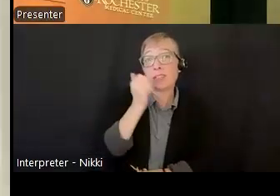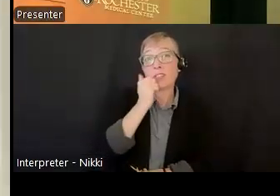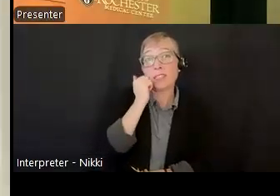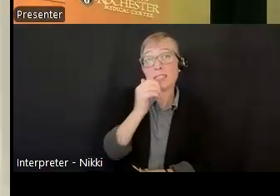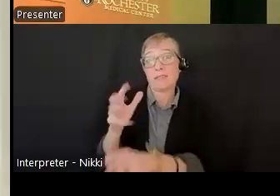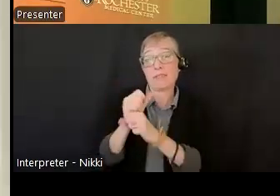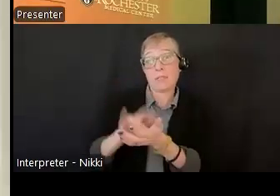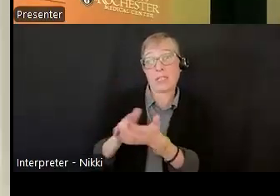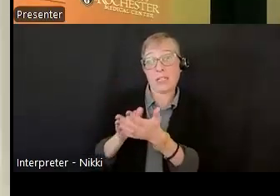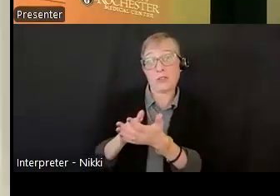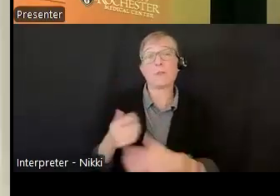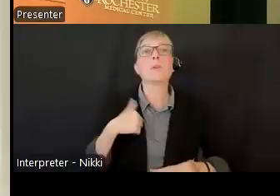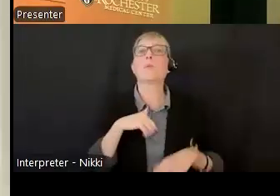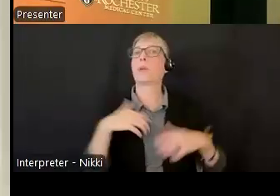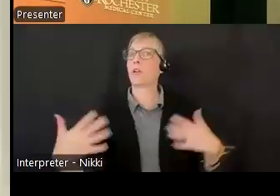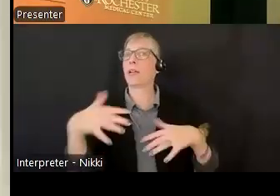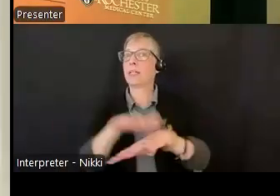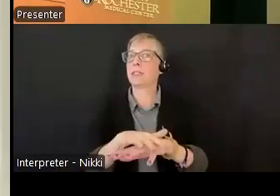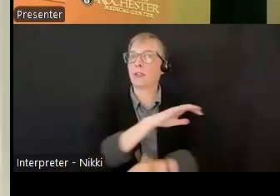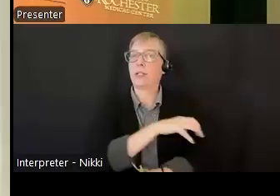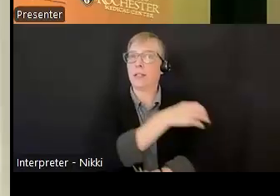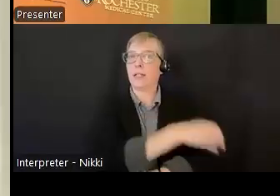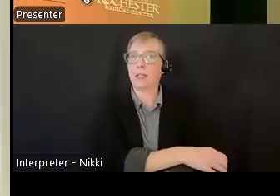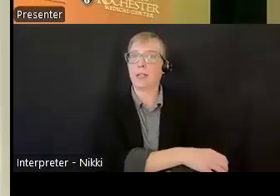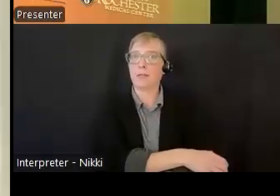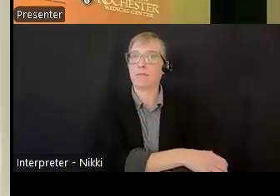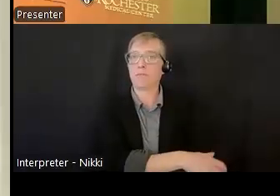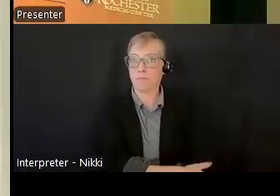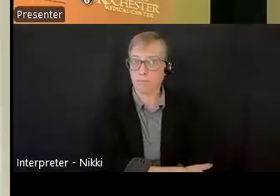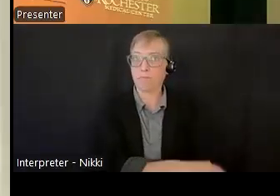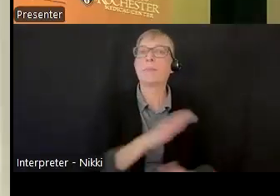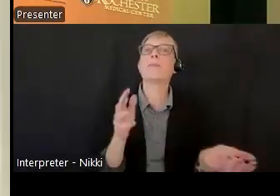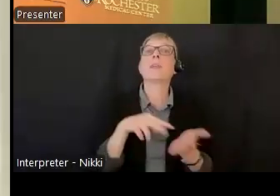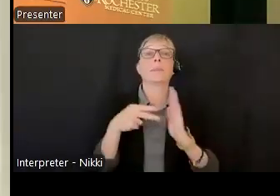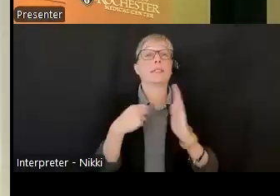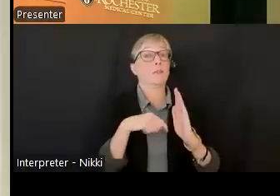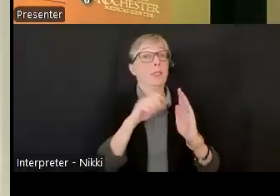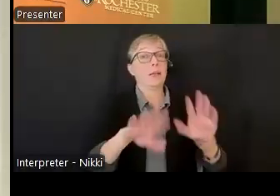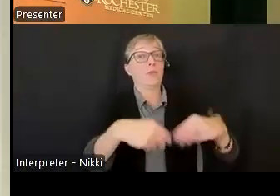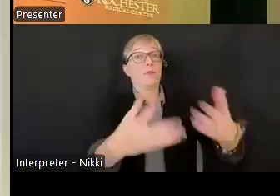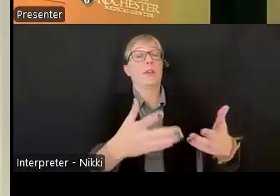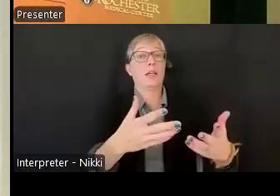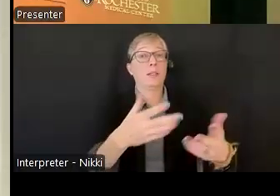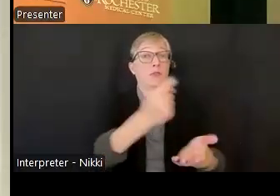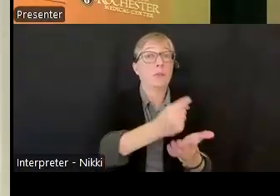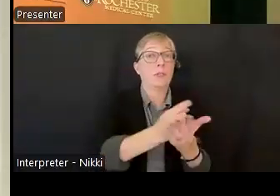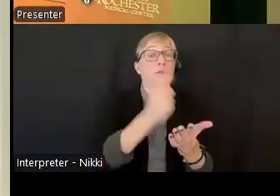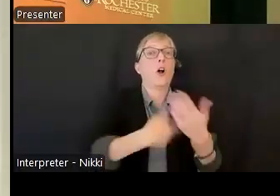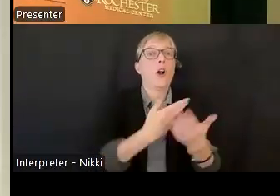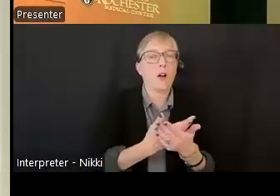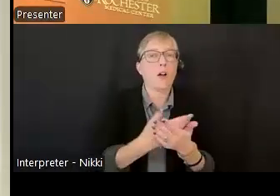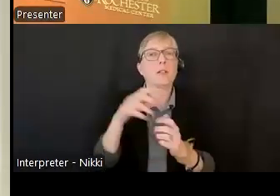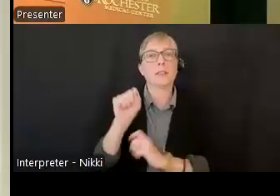CCBHC, it means that in our opioid treatment program, which is distinct from others, we can provide treatment for all substance use disorders as well as co-occurring mental